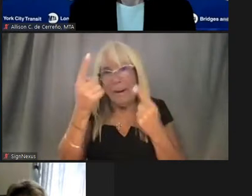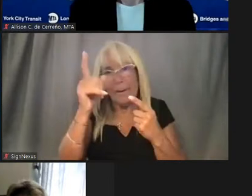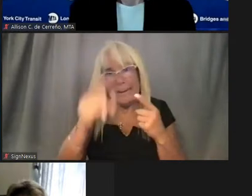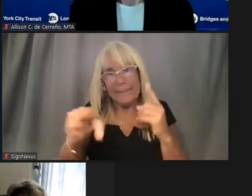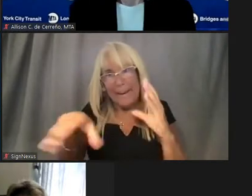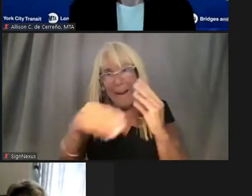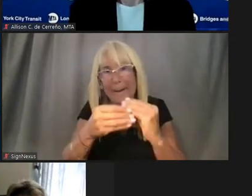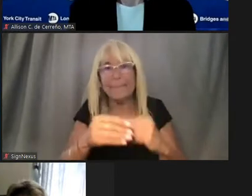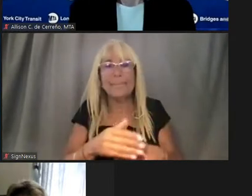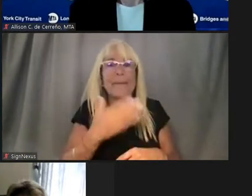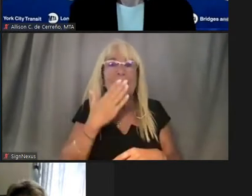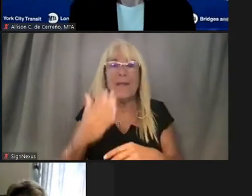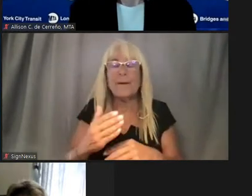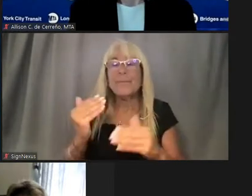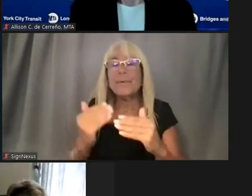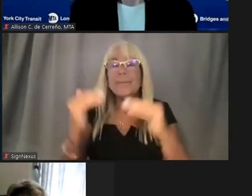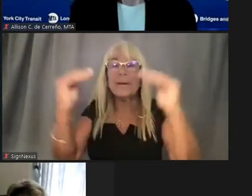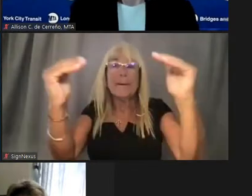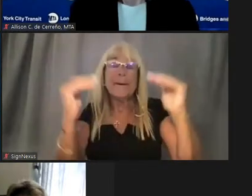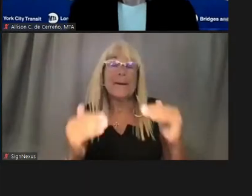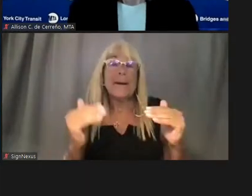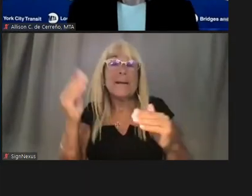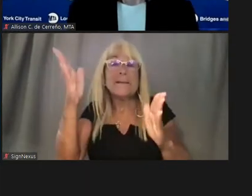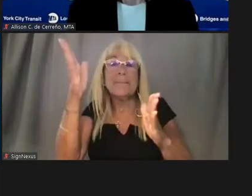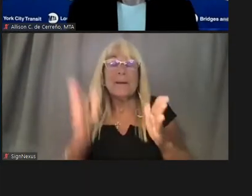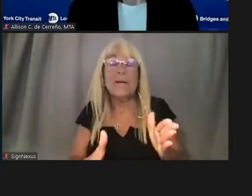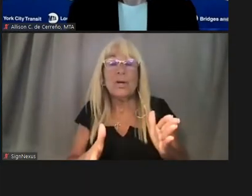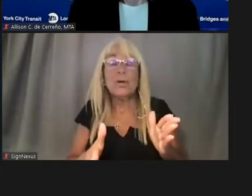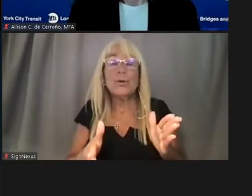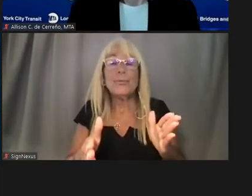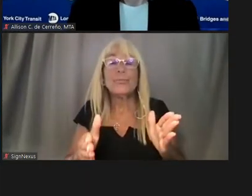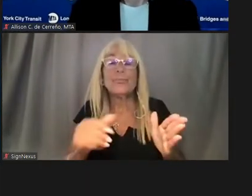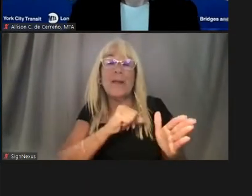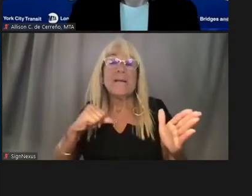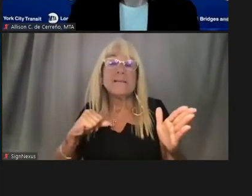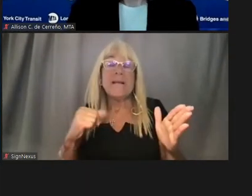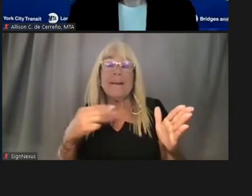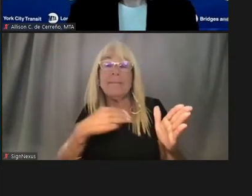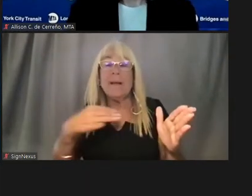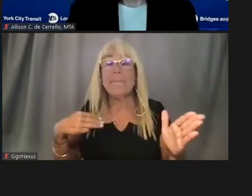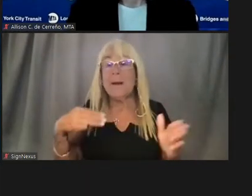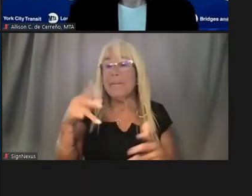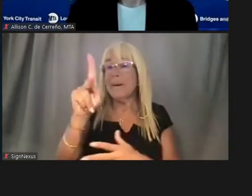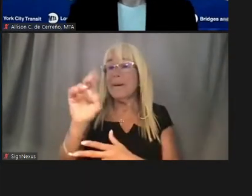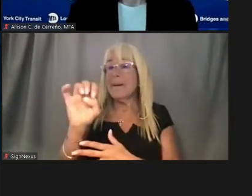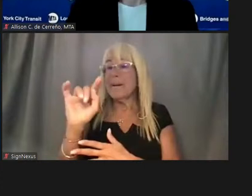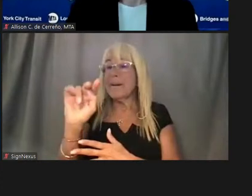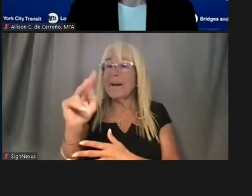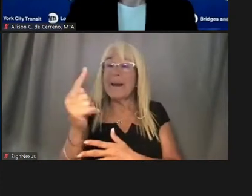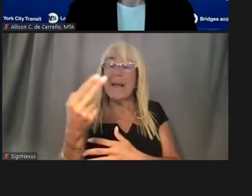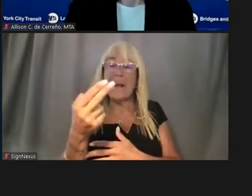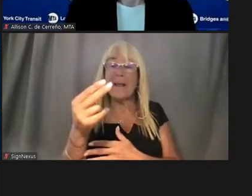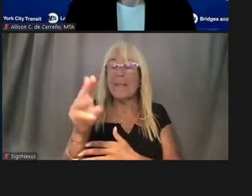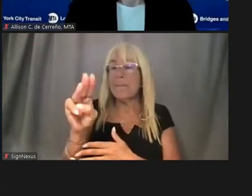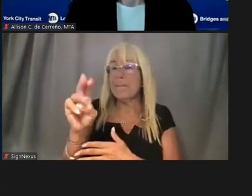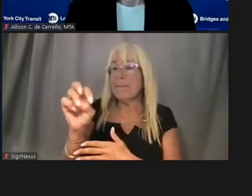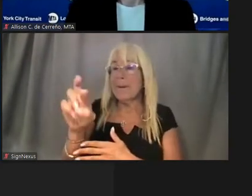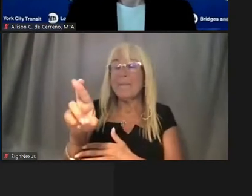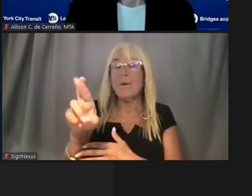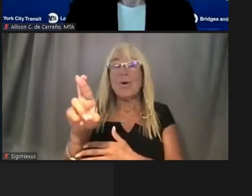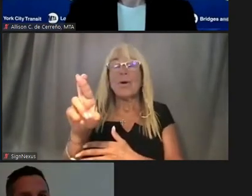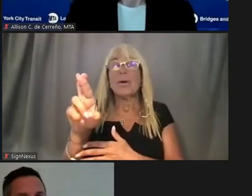thank you the next speaker is assembly member Kenneth zabrowski followed by County Executive Ed